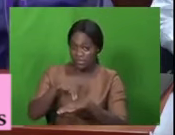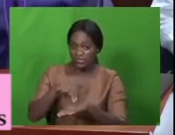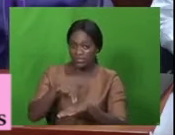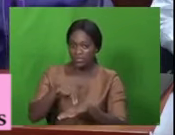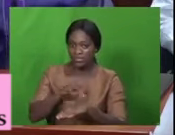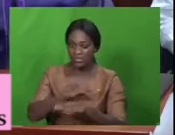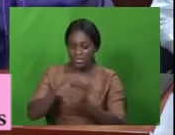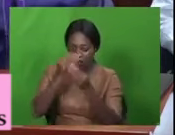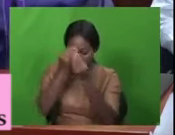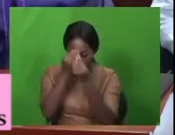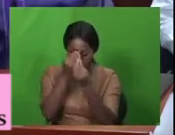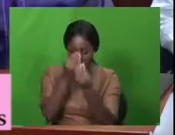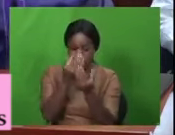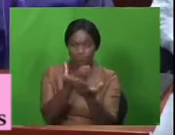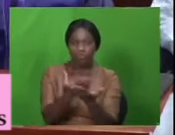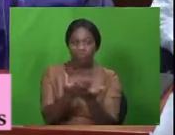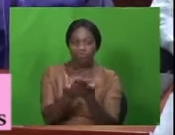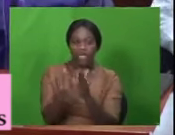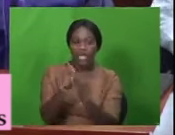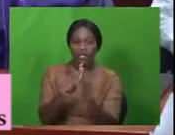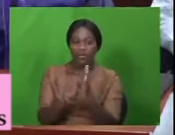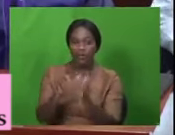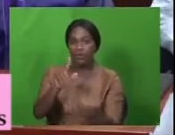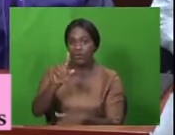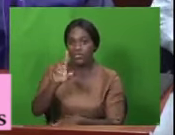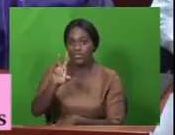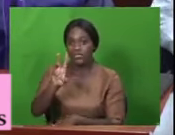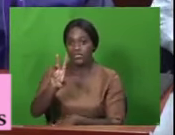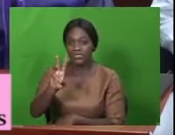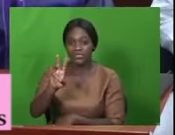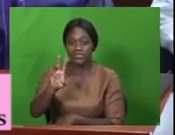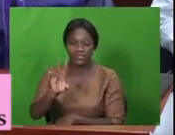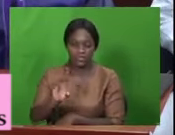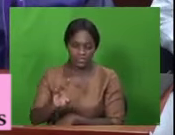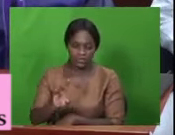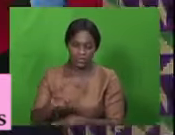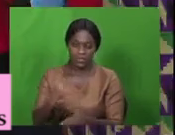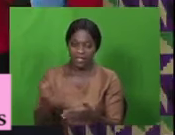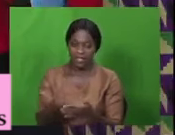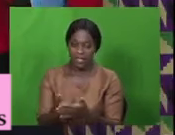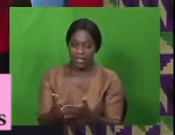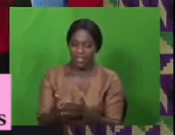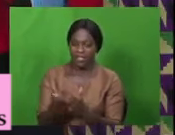fulfillment of Article 67 of the Constitution of the Republic.